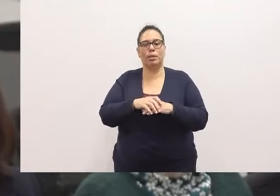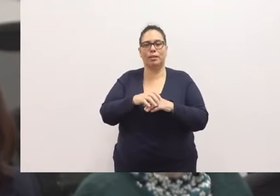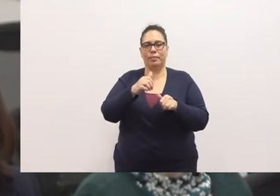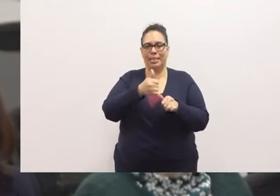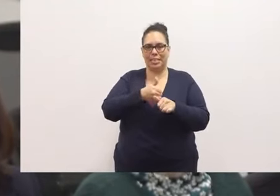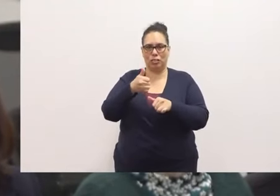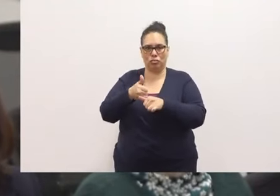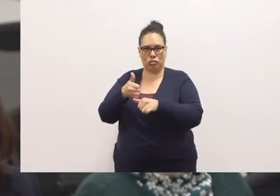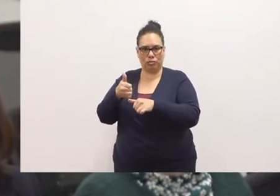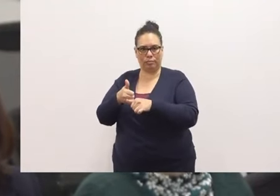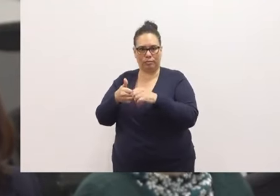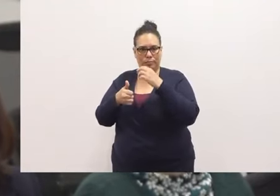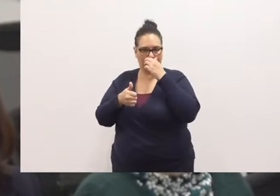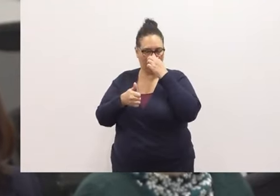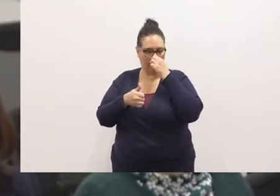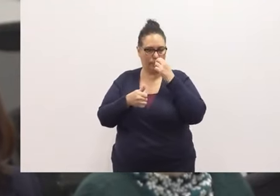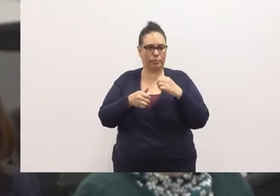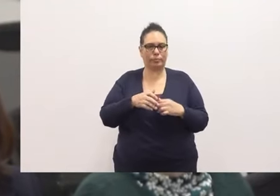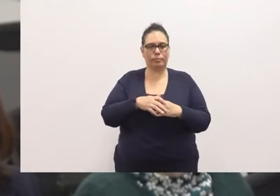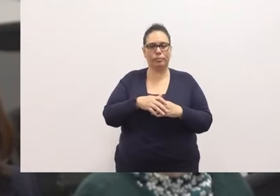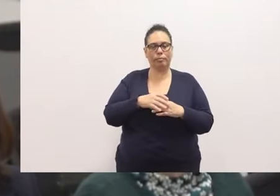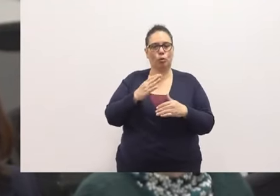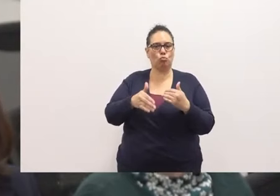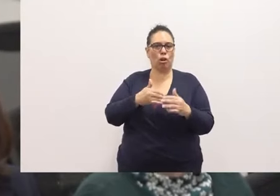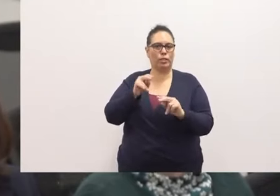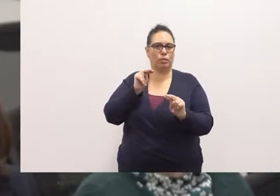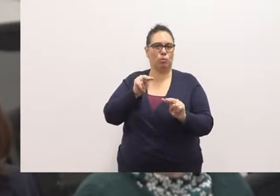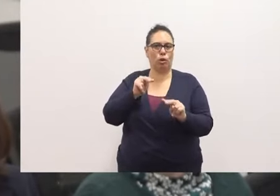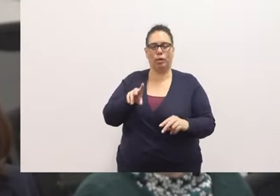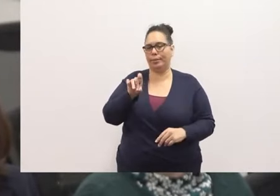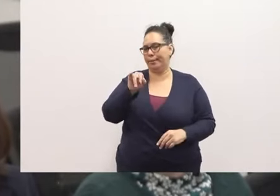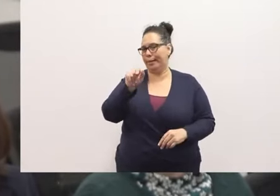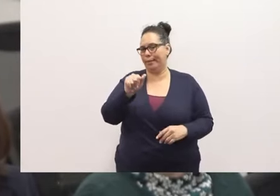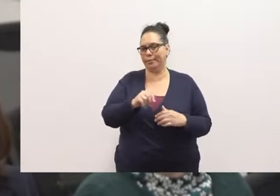of the, like in our case, when we're progress monitoring data.